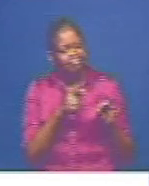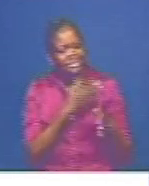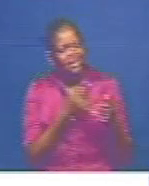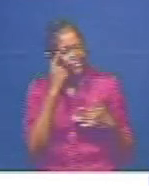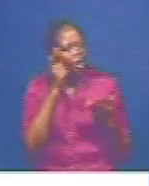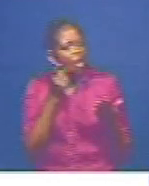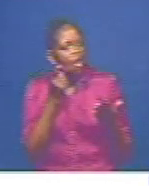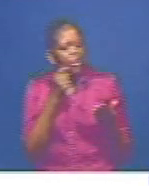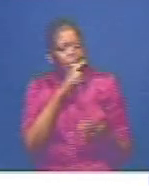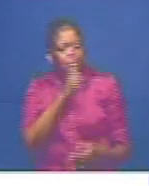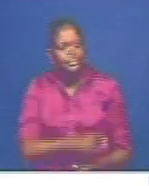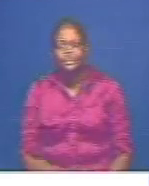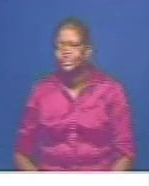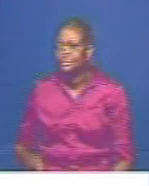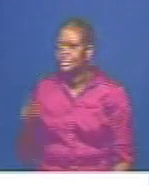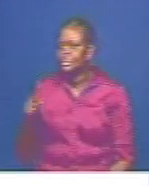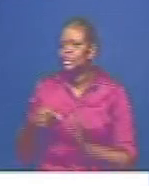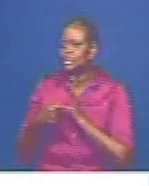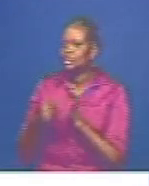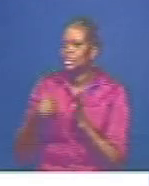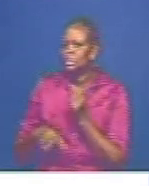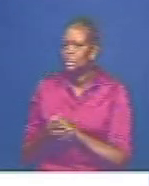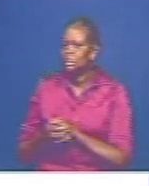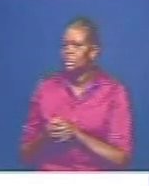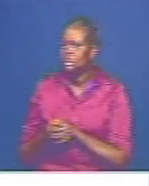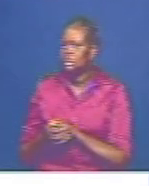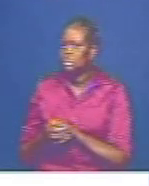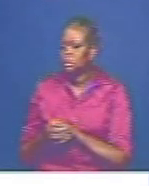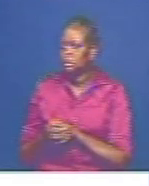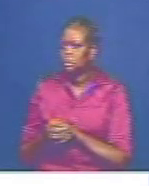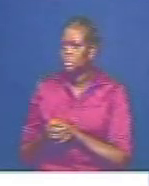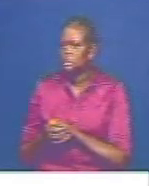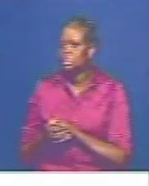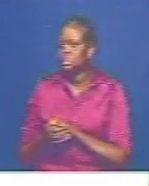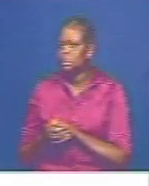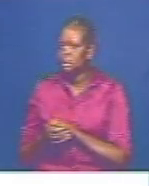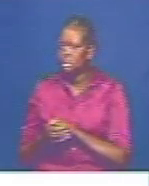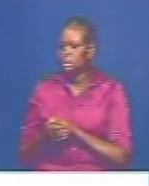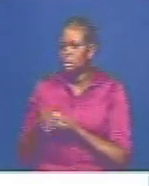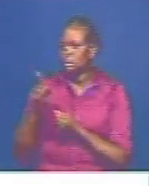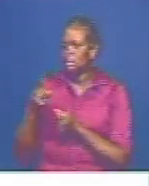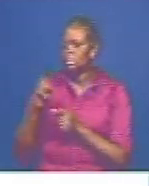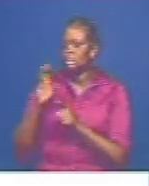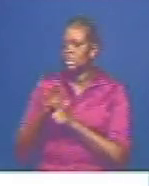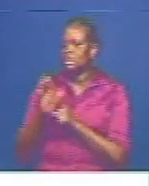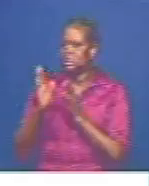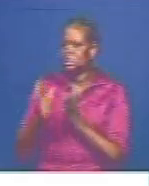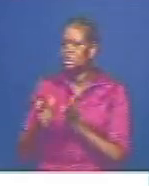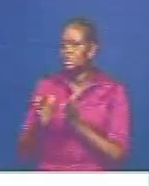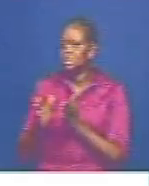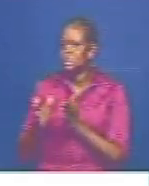about. And now, this t-shirt is called Camrio. Mm-hmm. Camrio Ama Mentor t-shirt. Mm-hmm. Yes, Ama